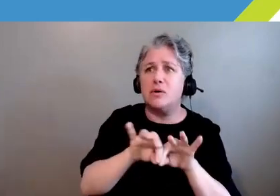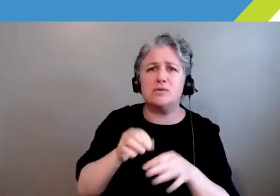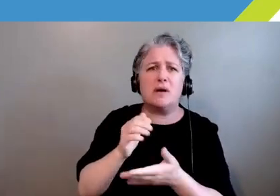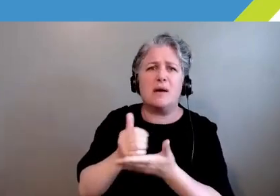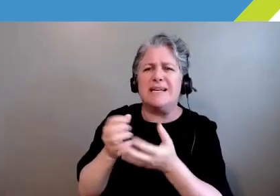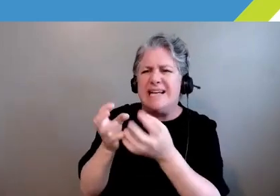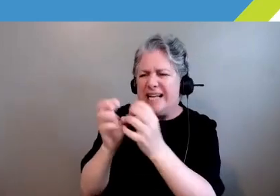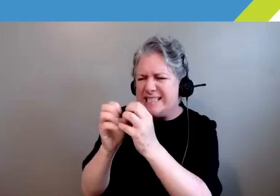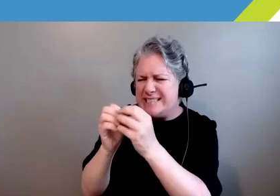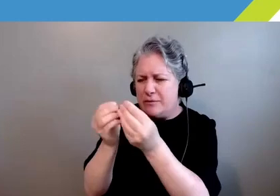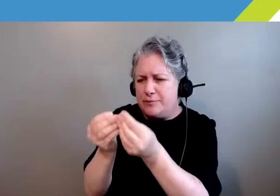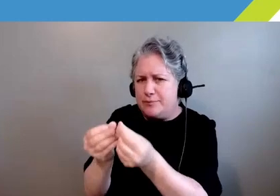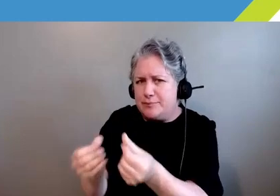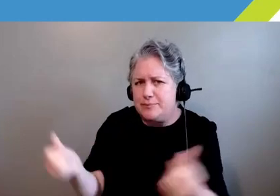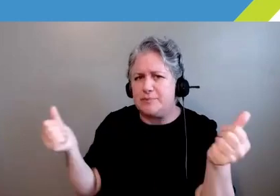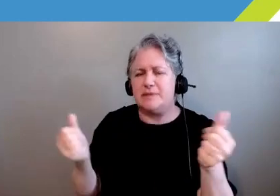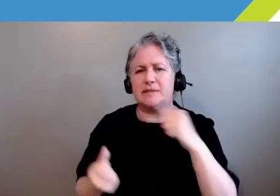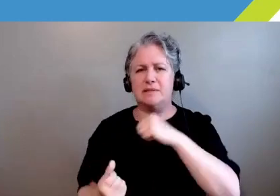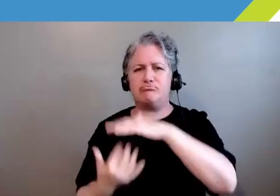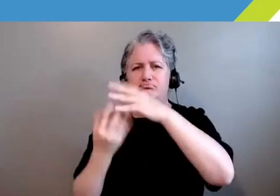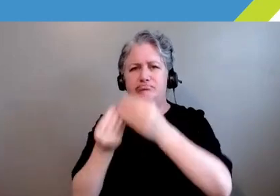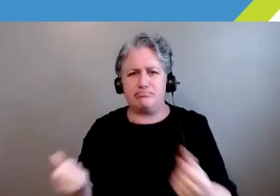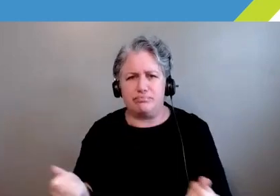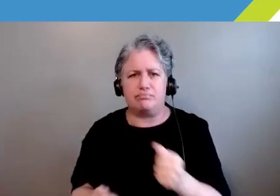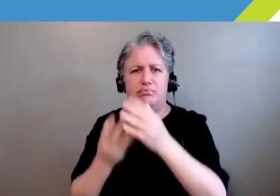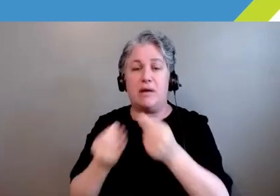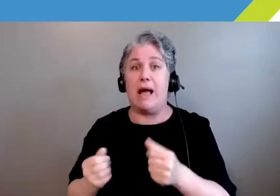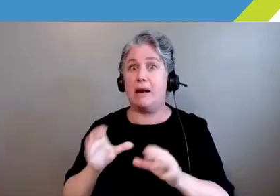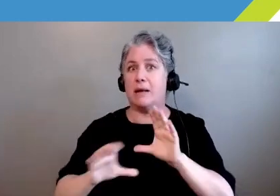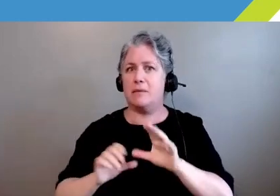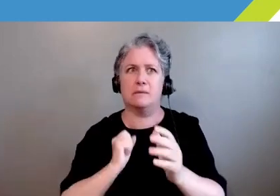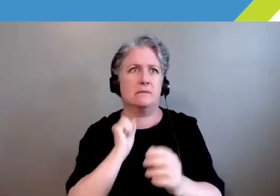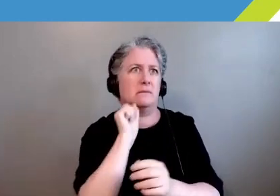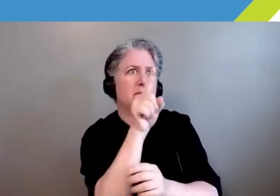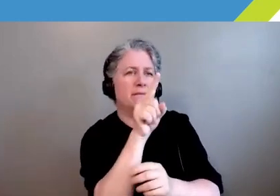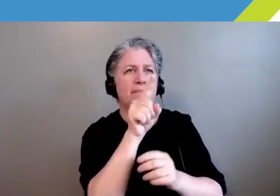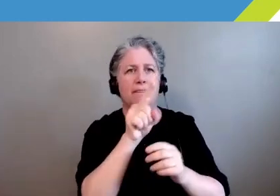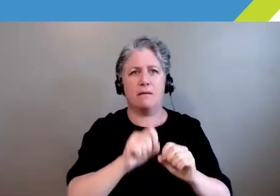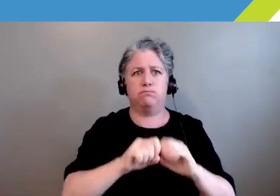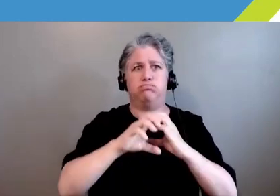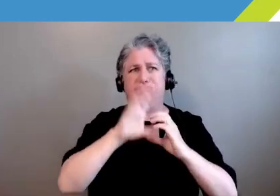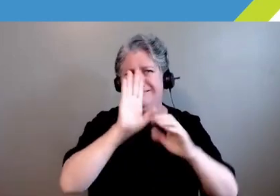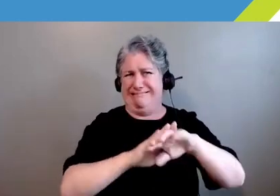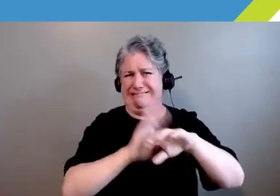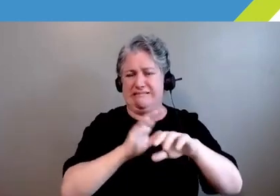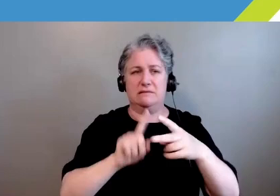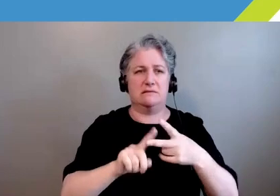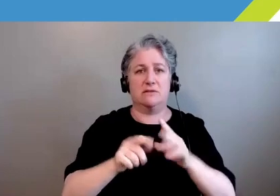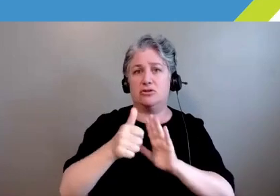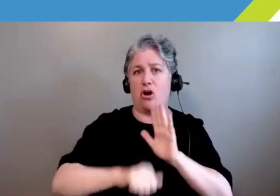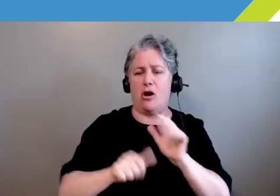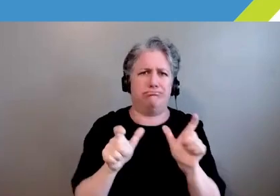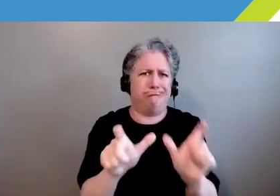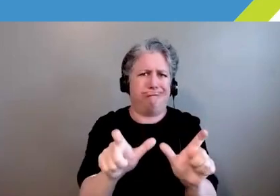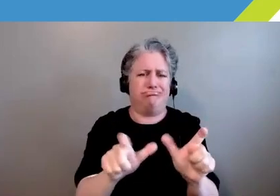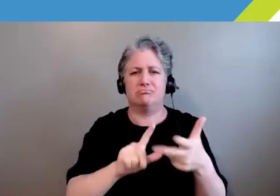digestion, and it's also very important as a chemical for signaling inflammation, stopping scarring, fighting bugs.